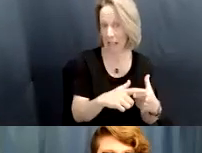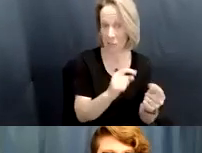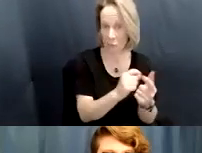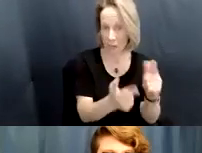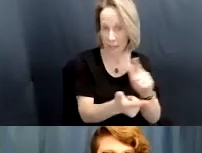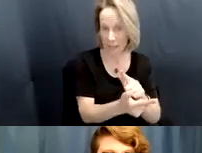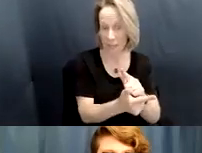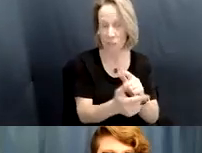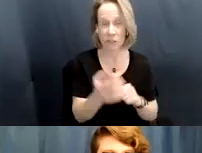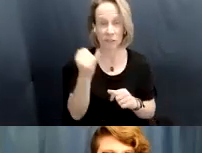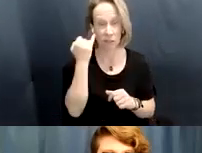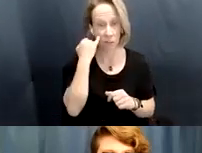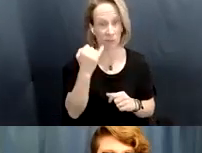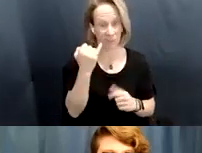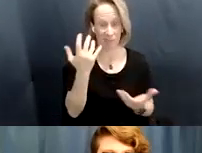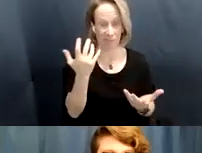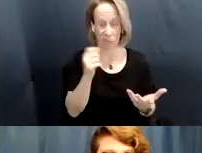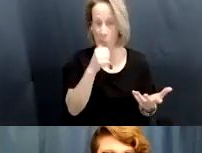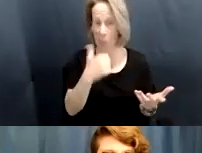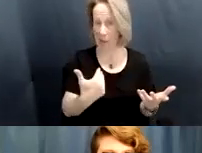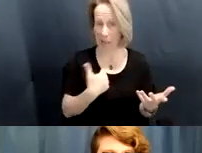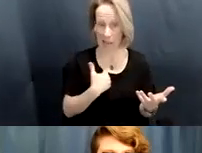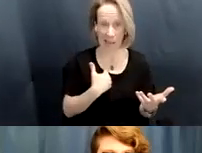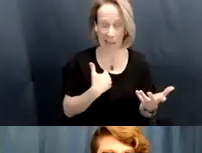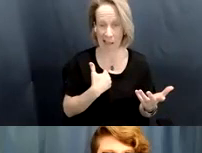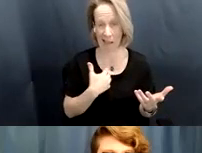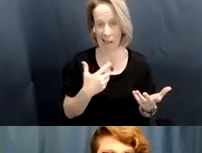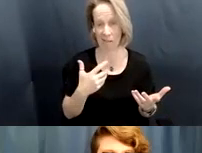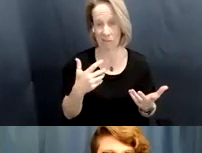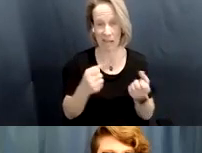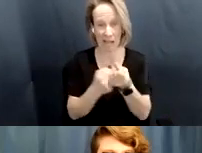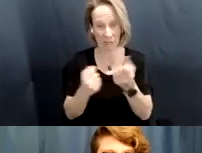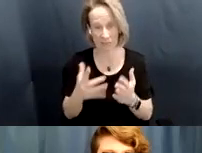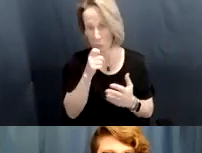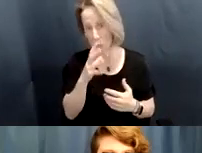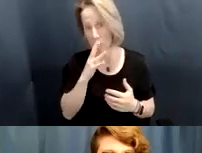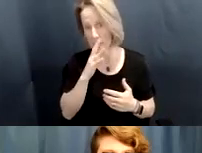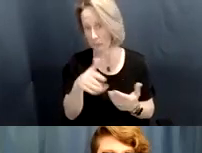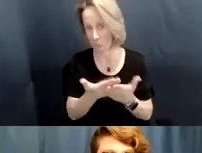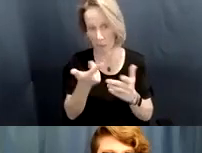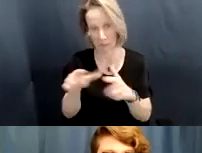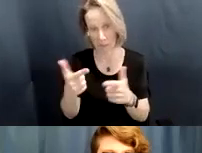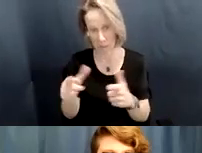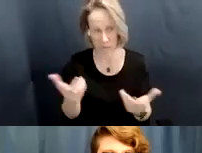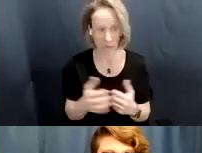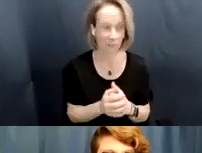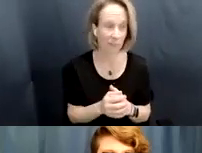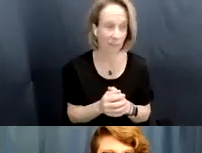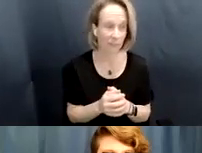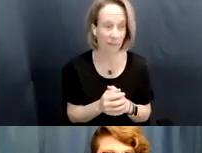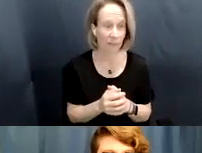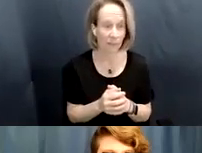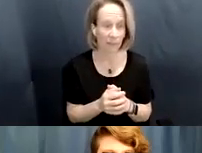advocate offering a group in another language. What interests the group? It's really important